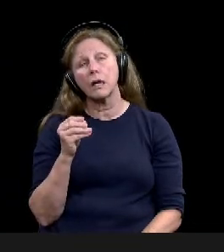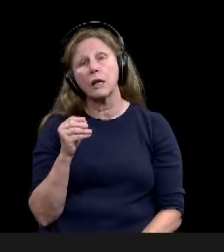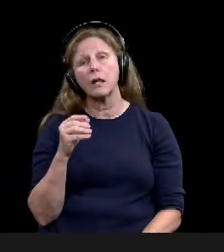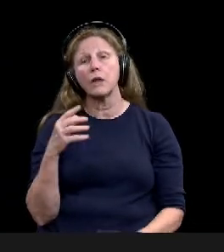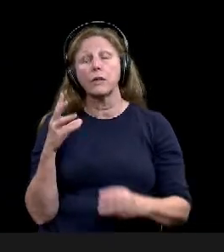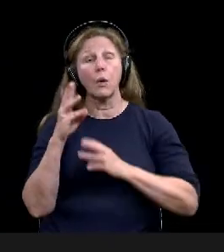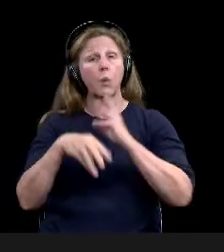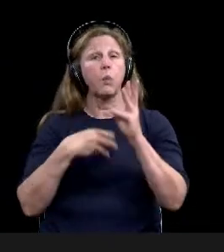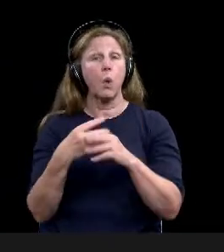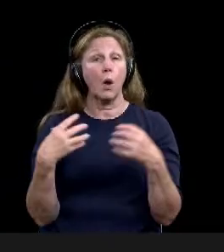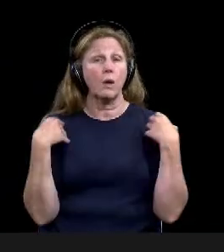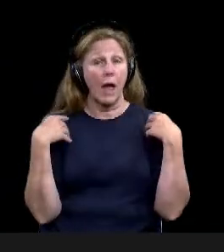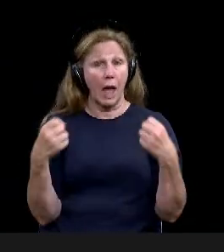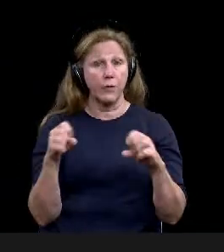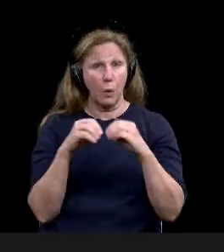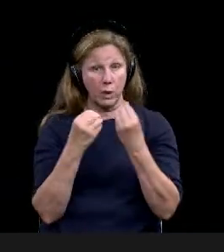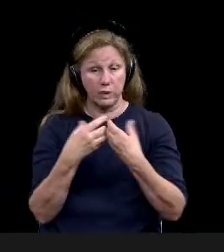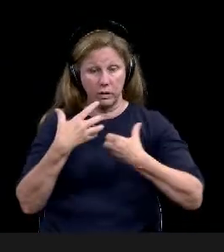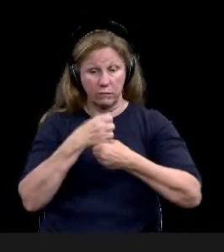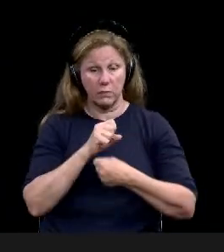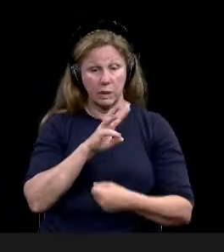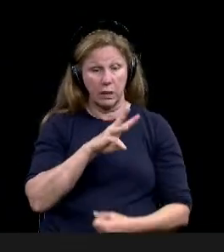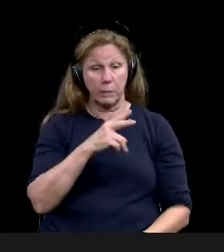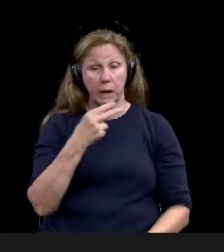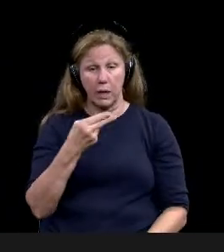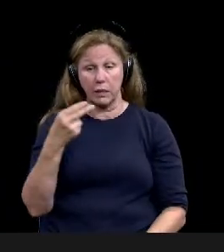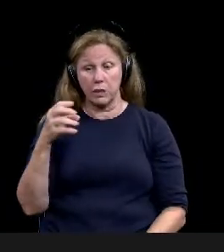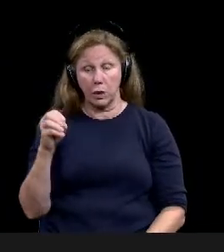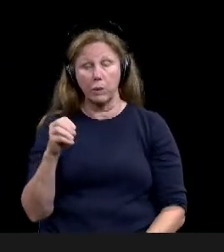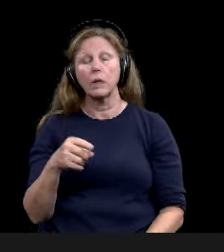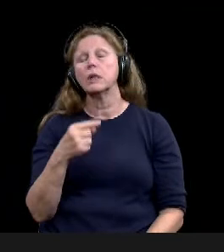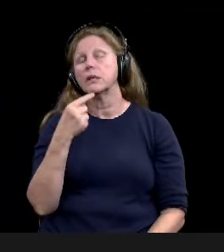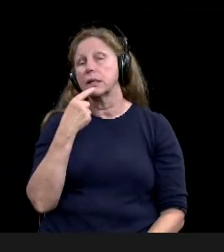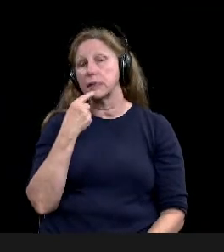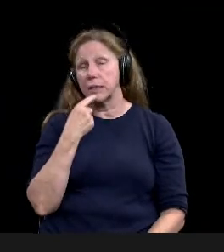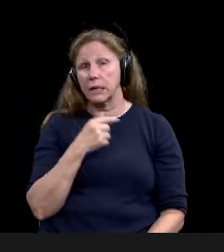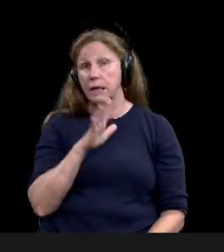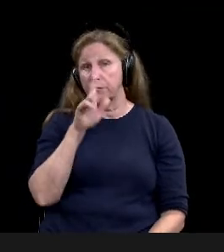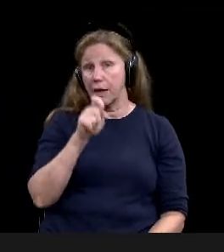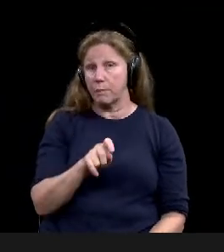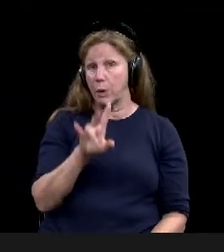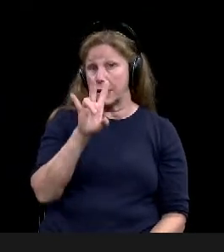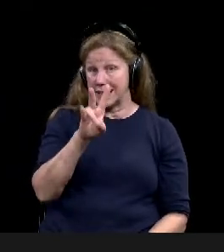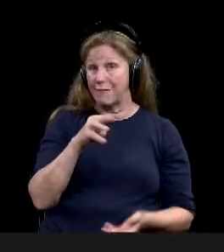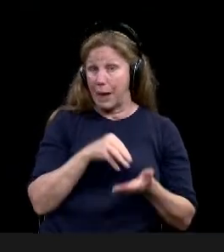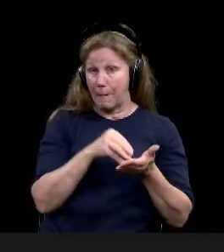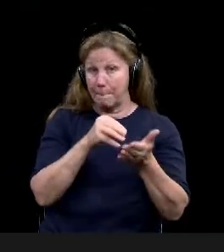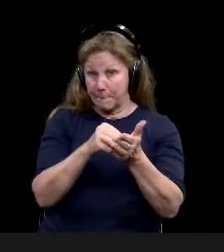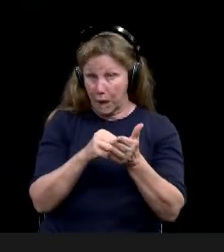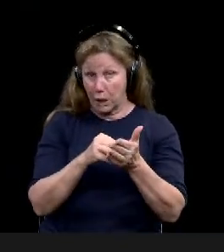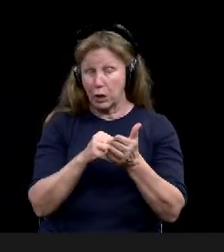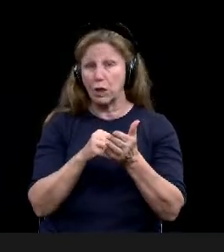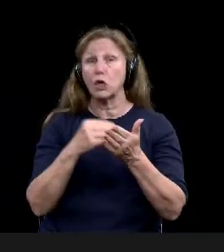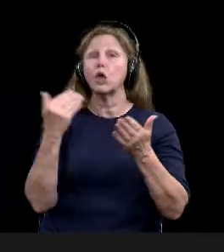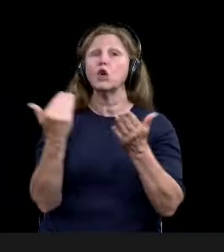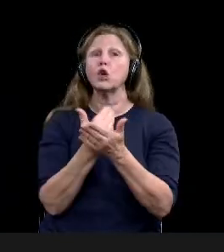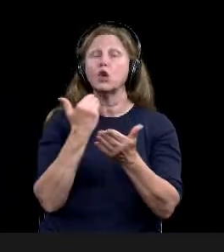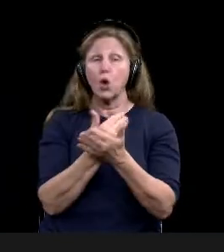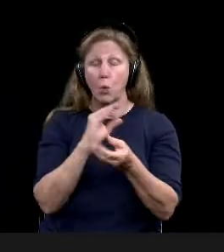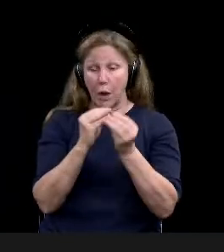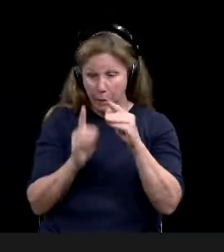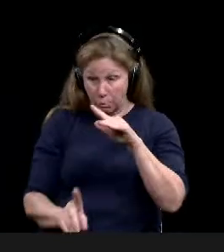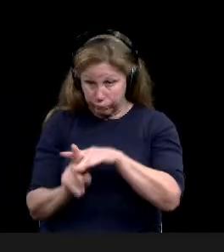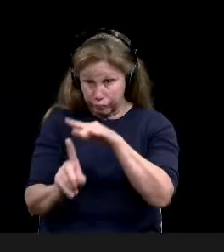global new cases in a single week, the new case counts in the United States, Texas,